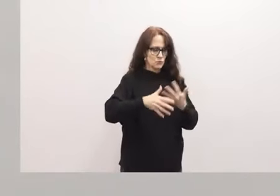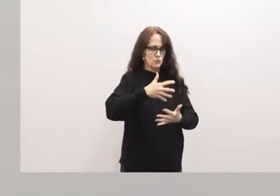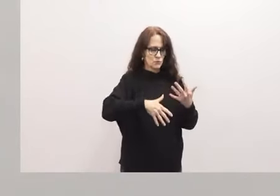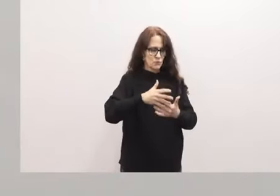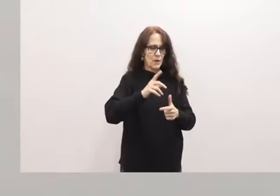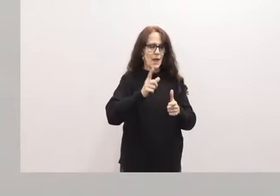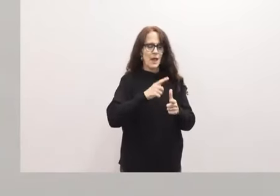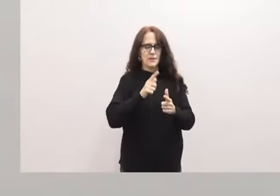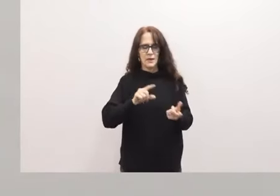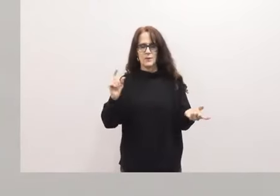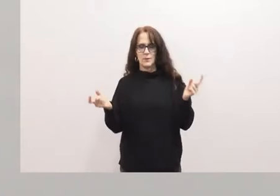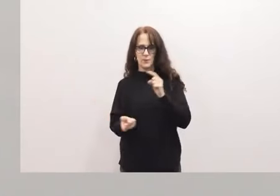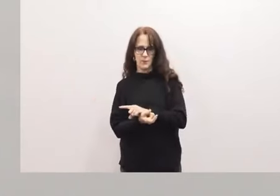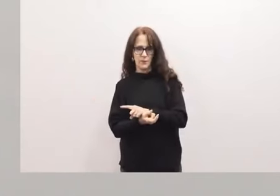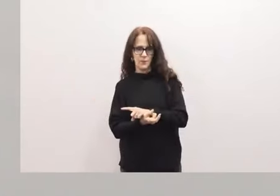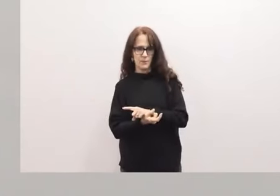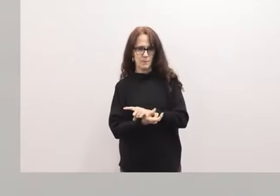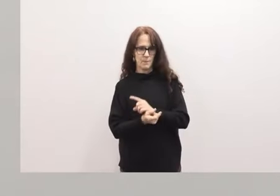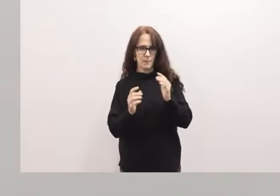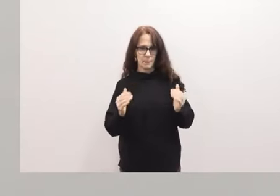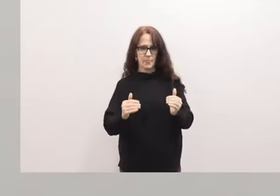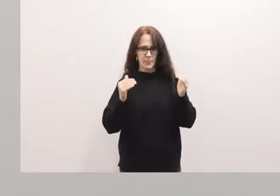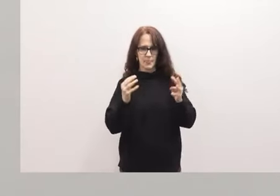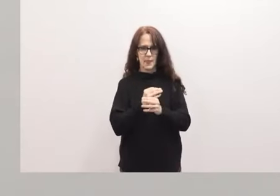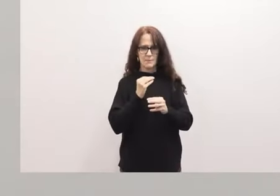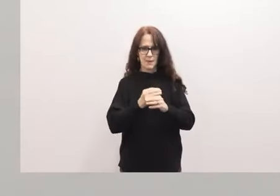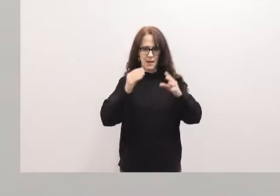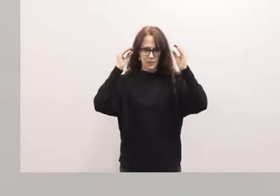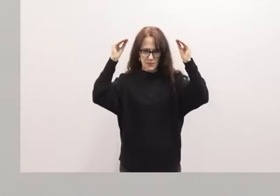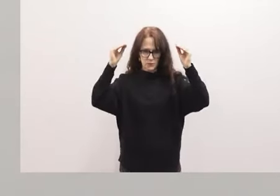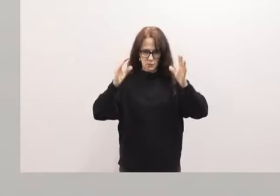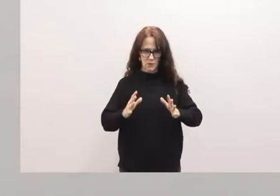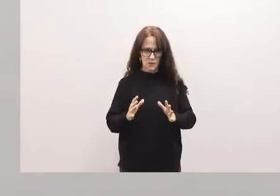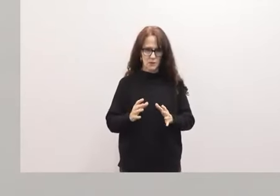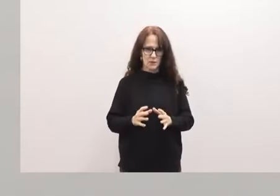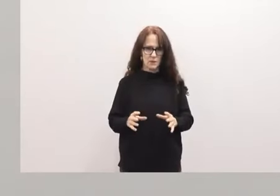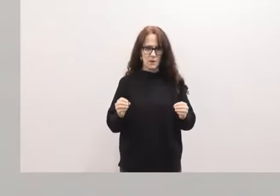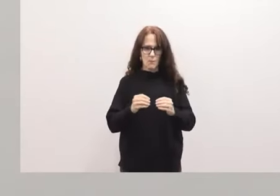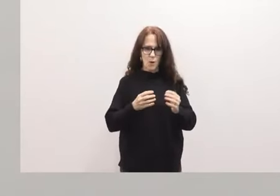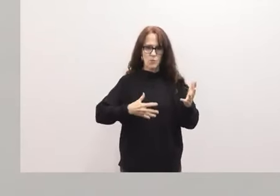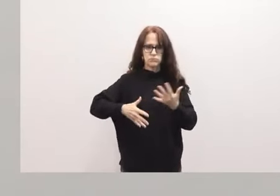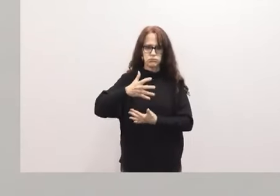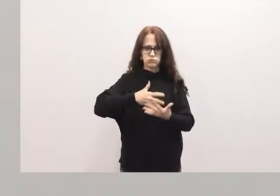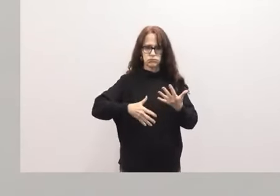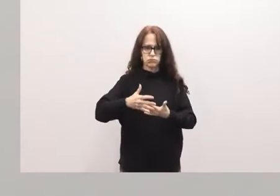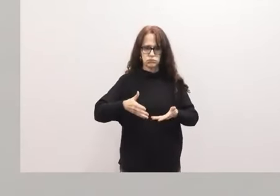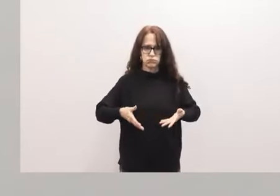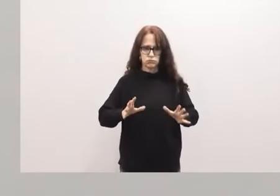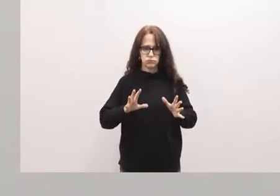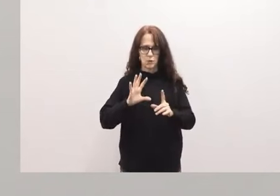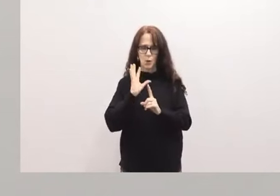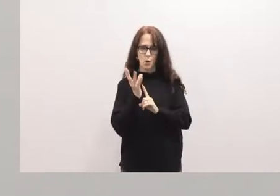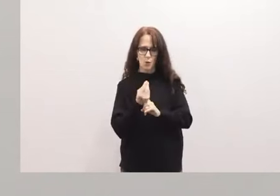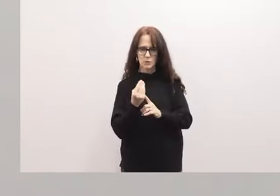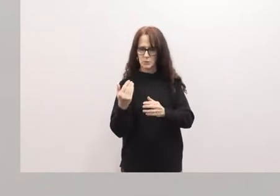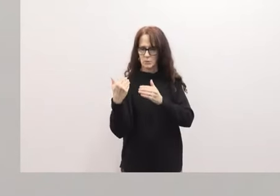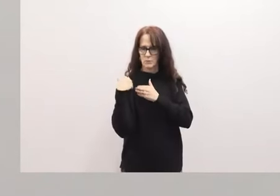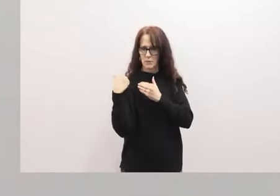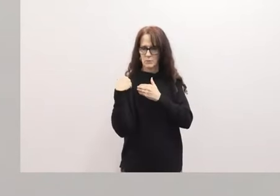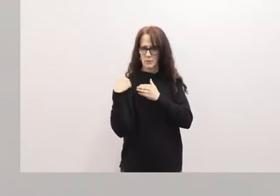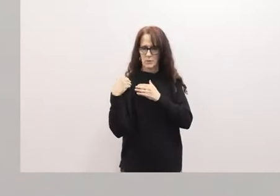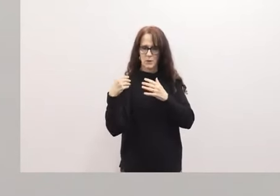a flip in the way we elevate math instruction. It is a much more engaging approach, much more culturally responsive